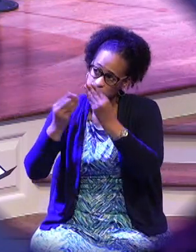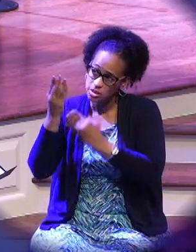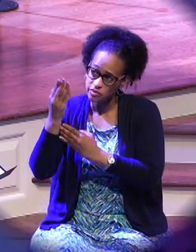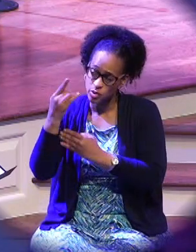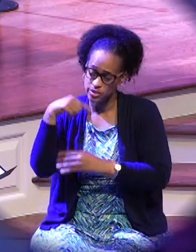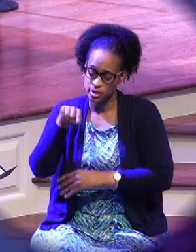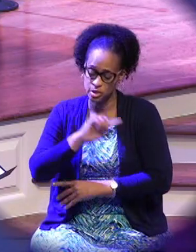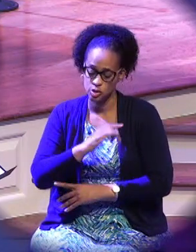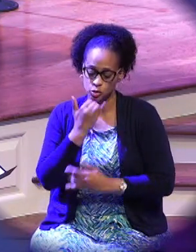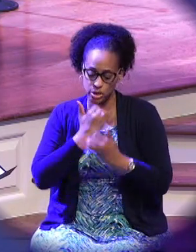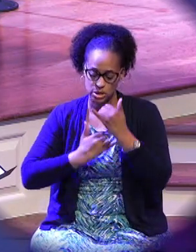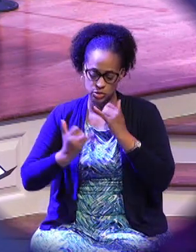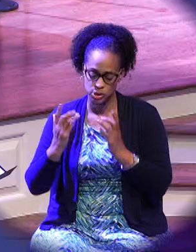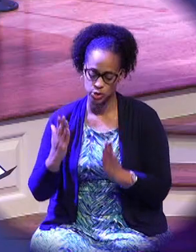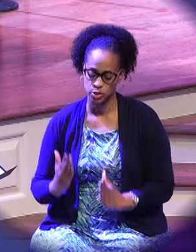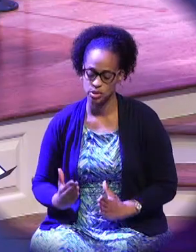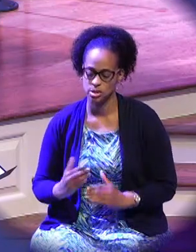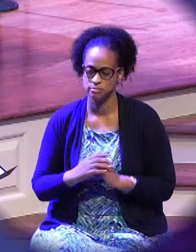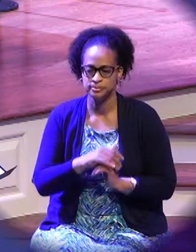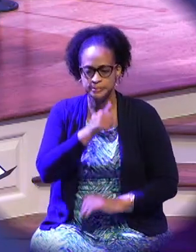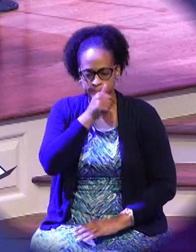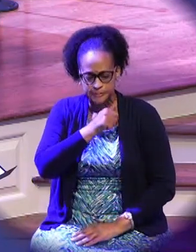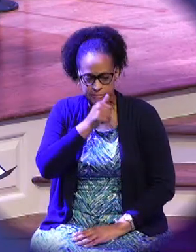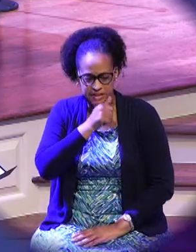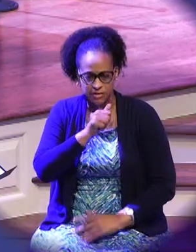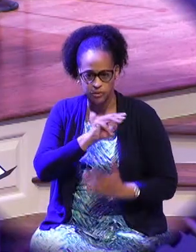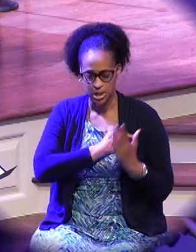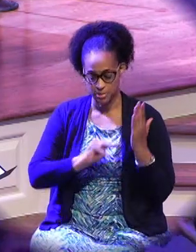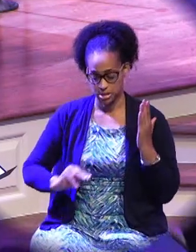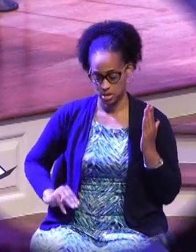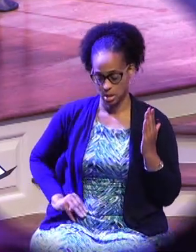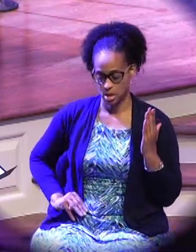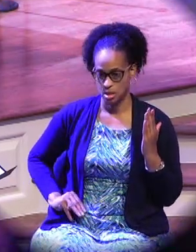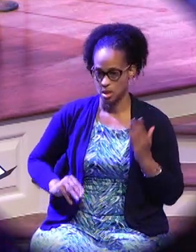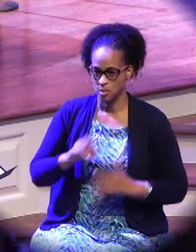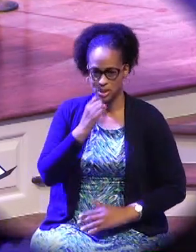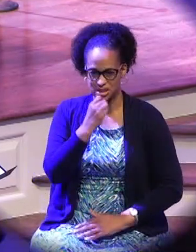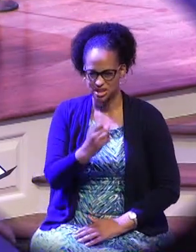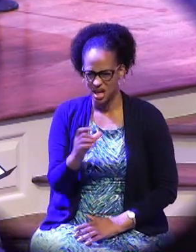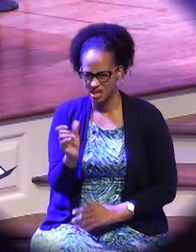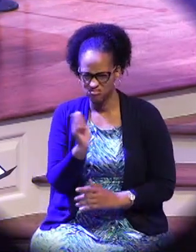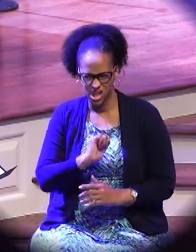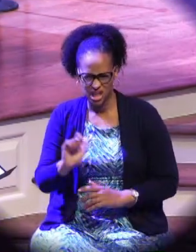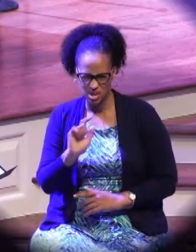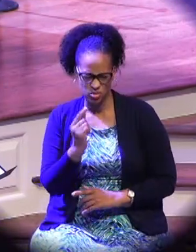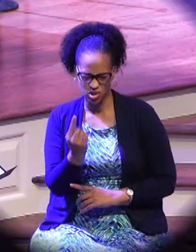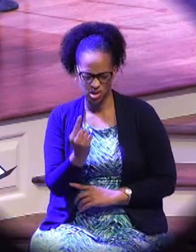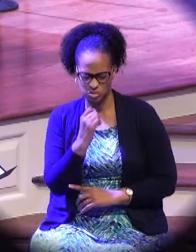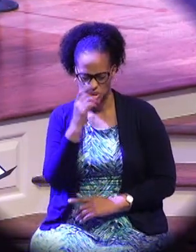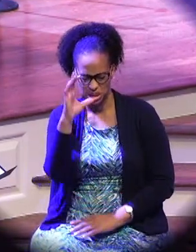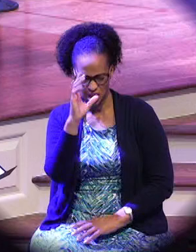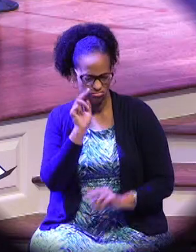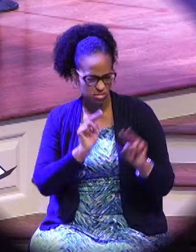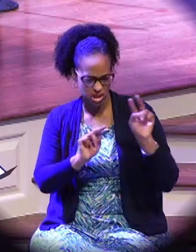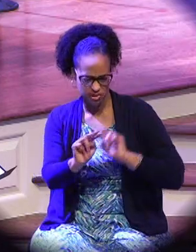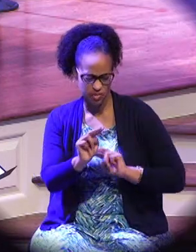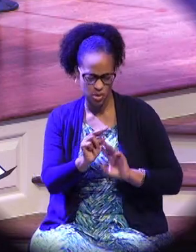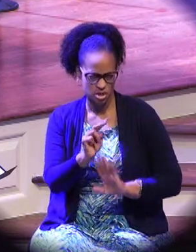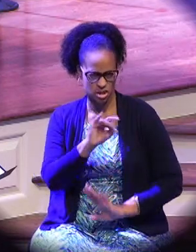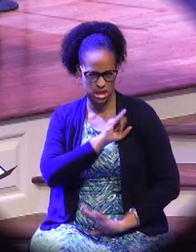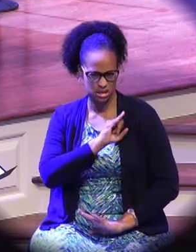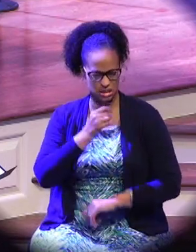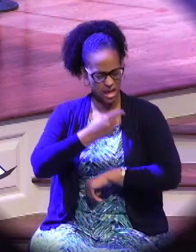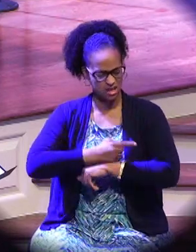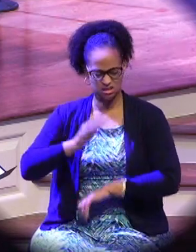the transgressors. A suffering Messiah was not what anyone was looking for in Isaiah's day, and it